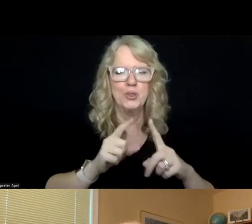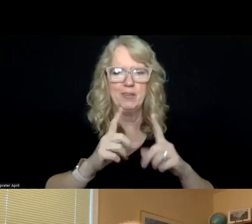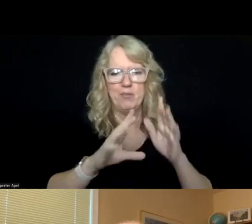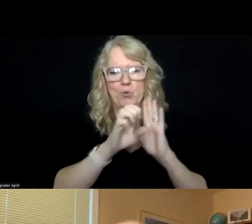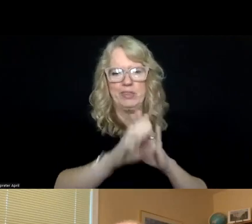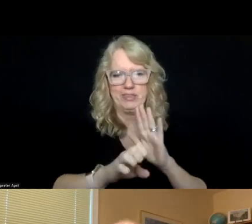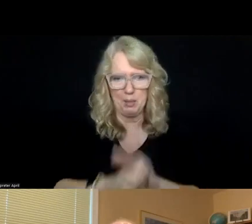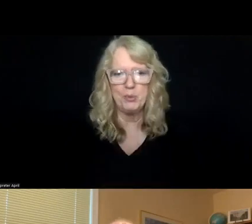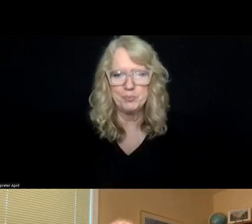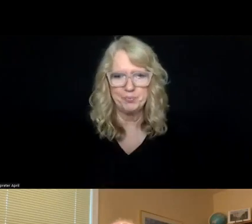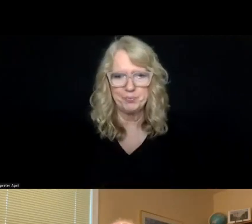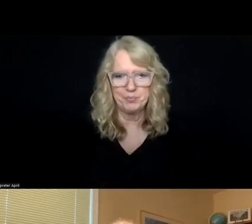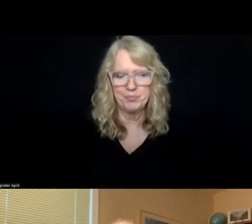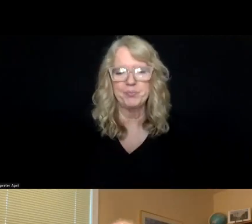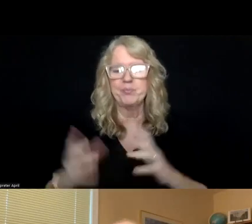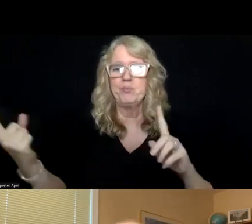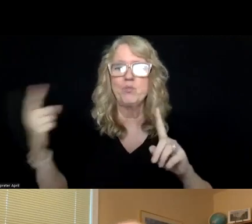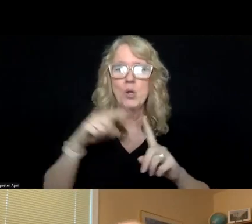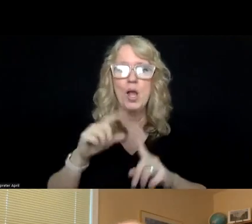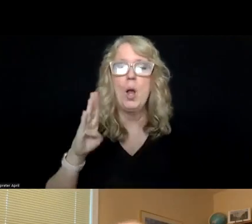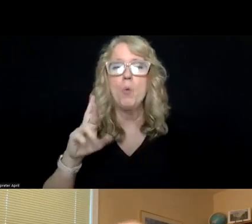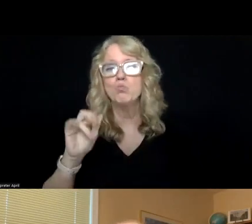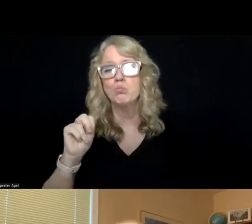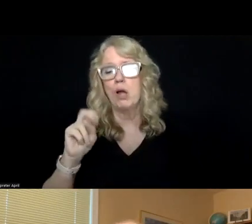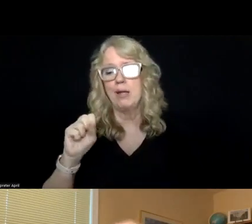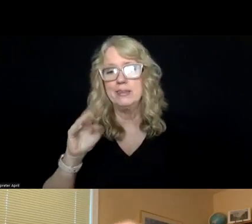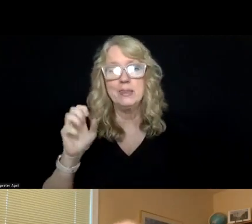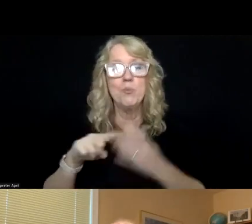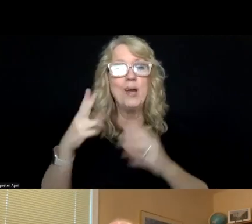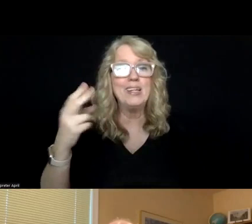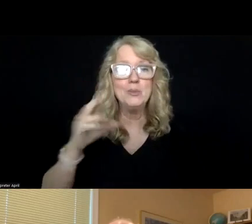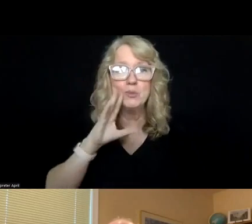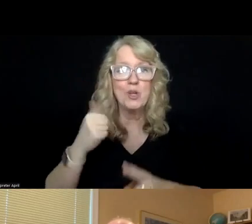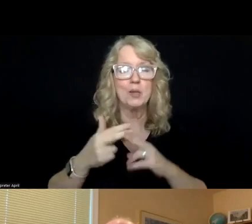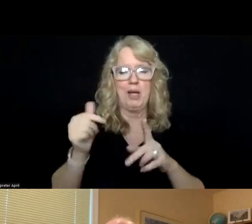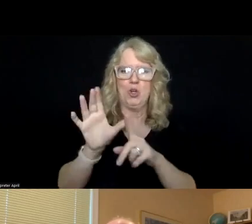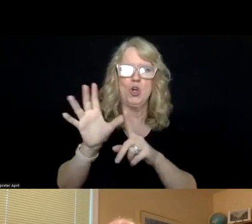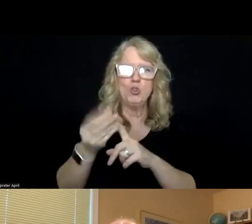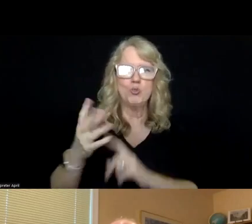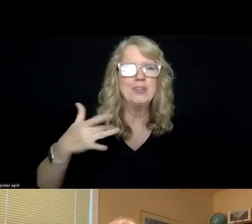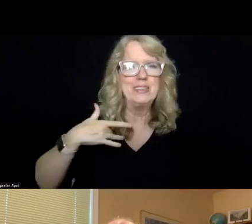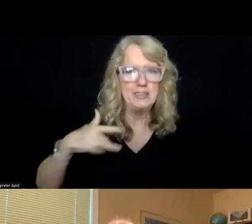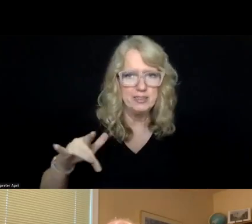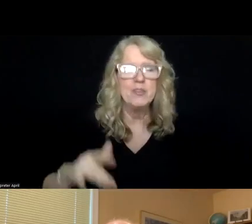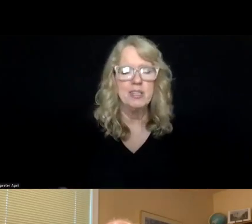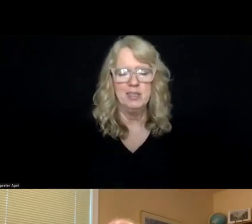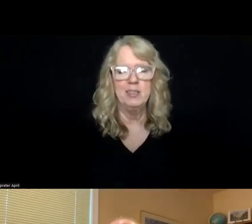example. Also wanted to go back to what Brian Sims was talking about, the importance of cultural sensitivity. I